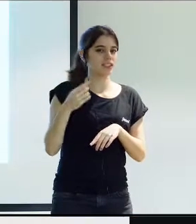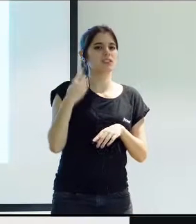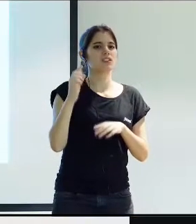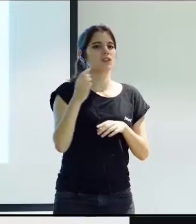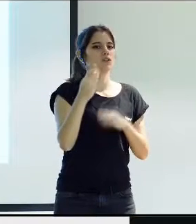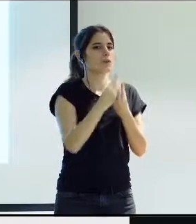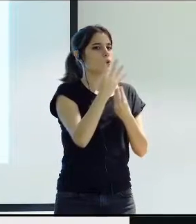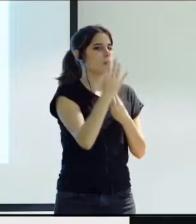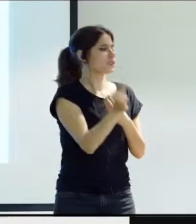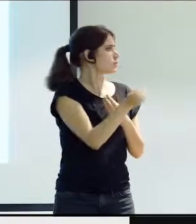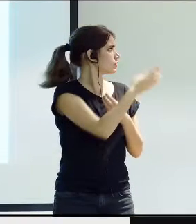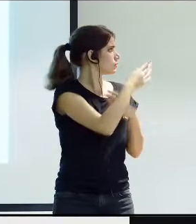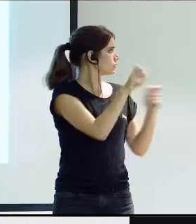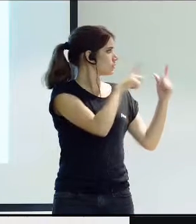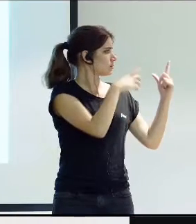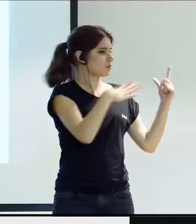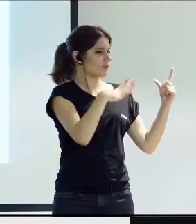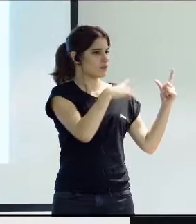The